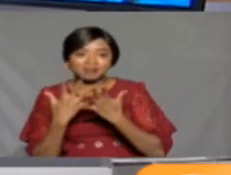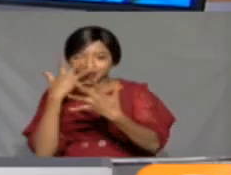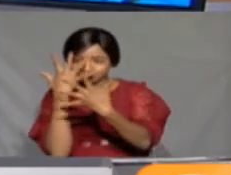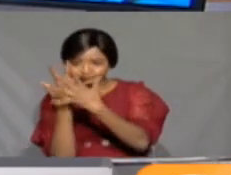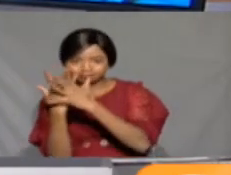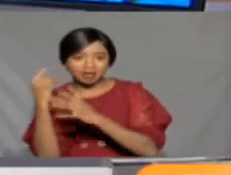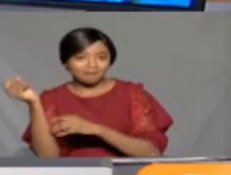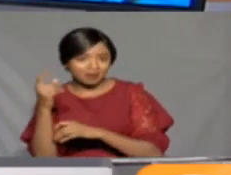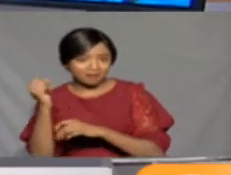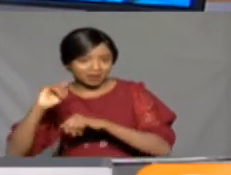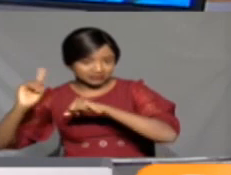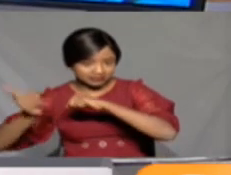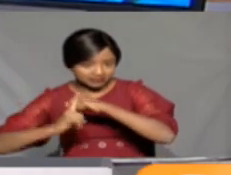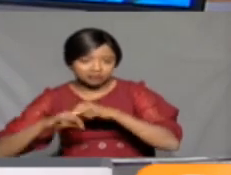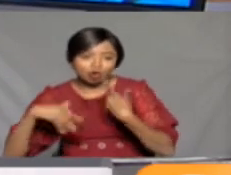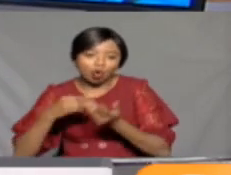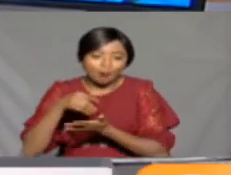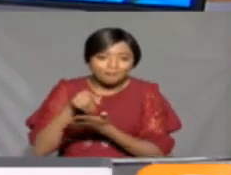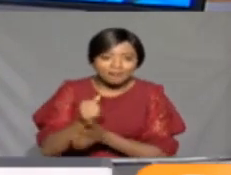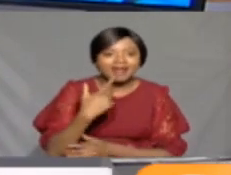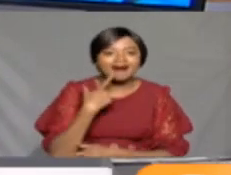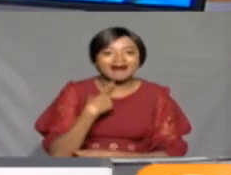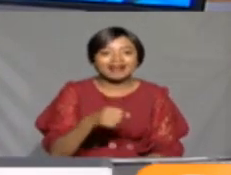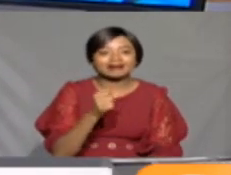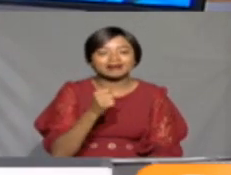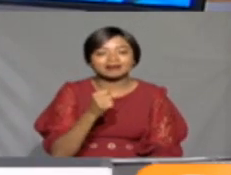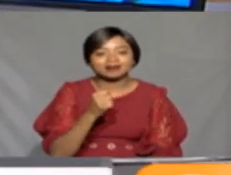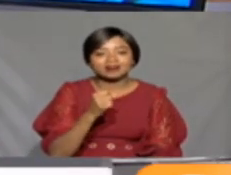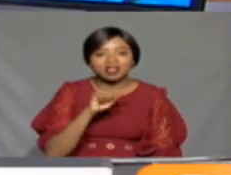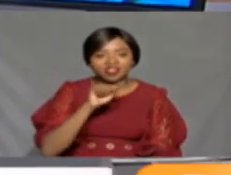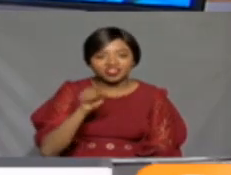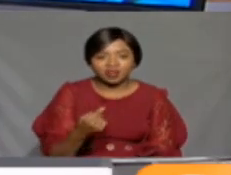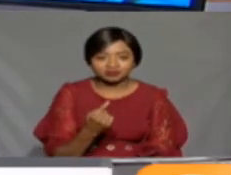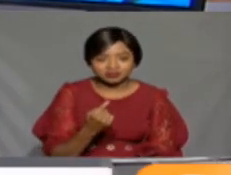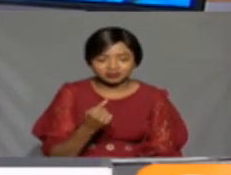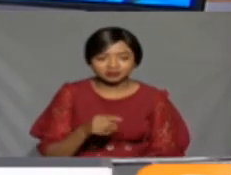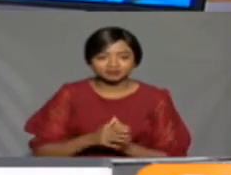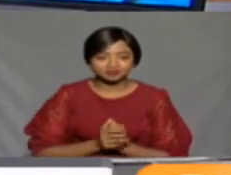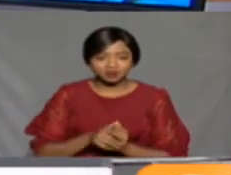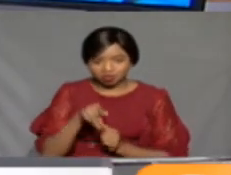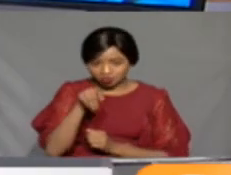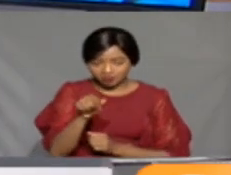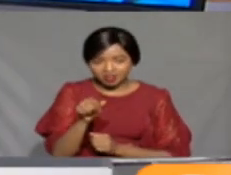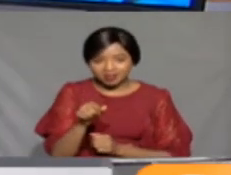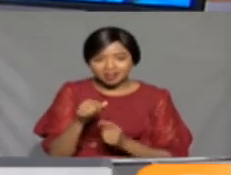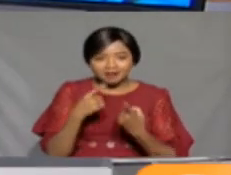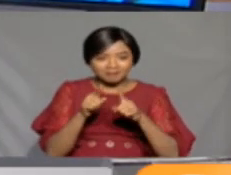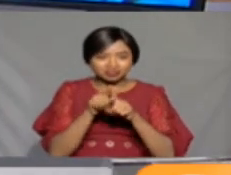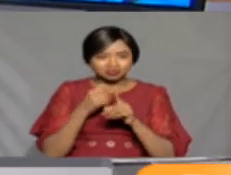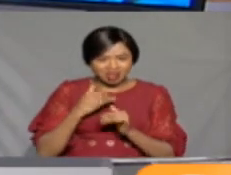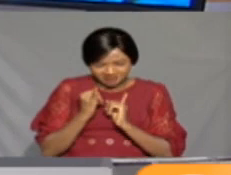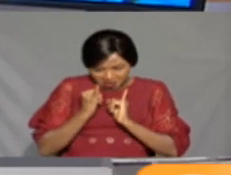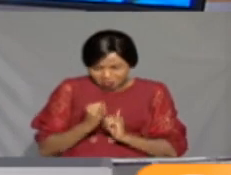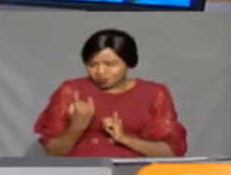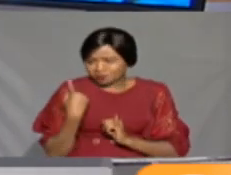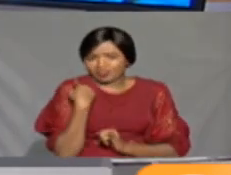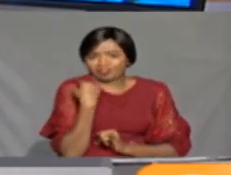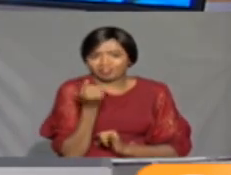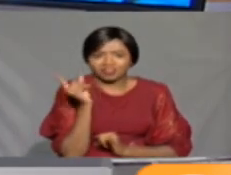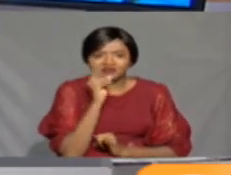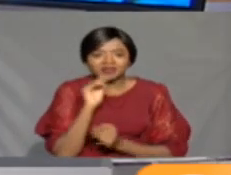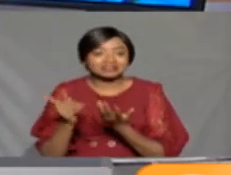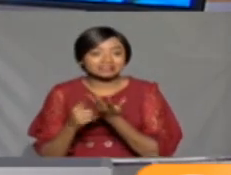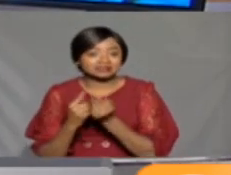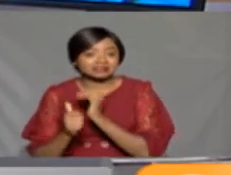in jail or a fine of 100,000 Kenya shillings, or both. But there's a new Statistics Act, the 2019 Statistics Act, signed by President Uhuru Kenyatta,